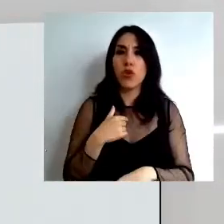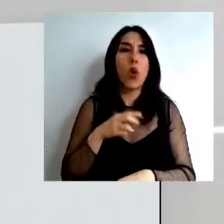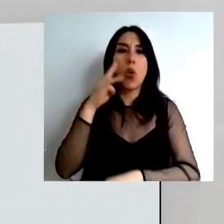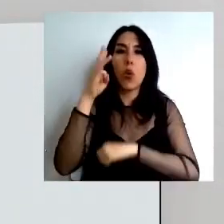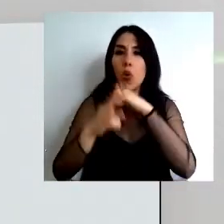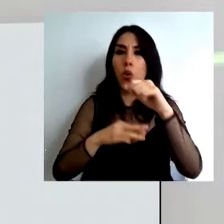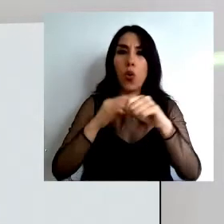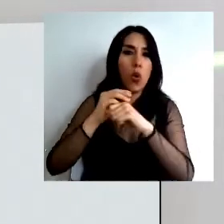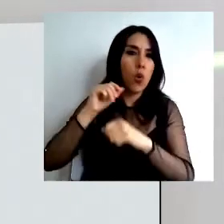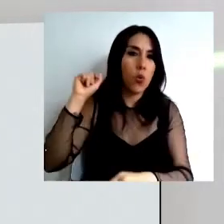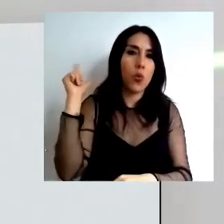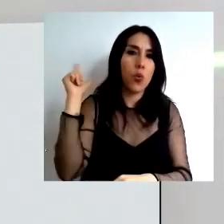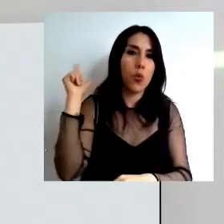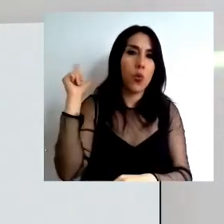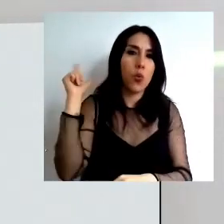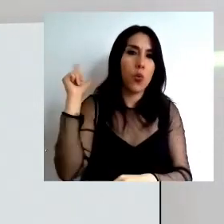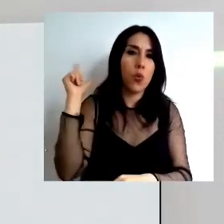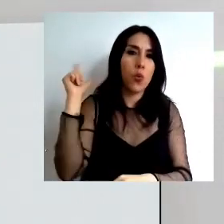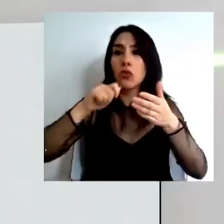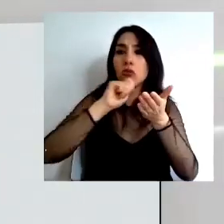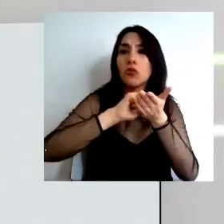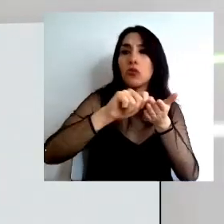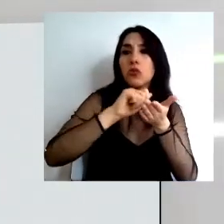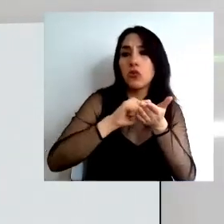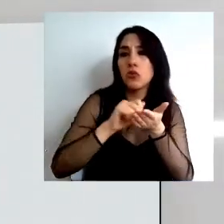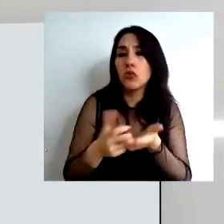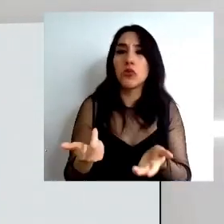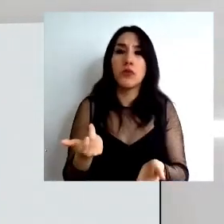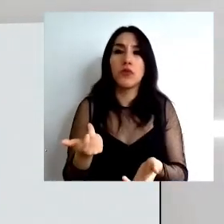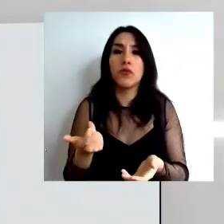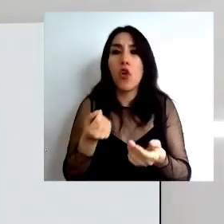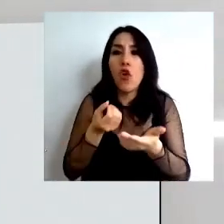as a result, everybody can understand.